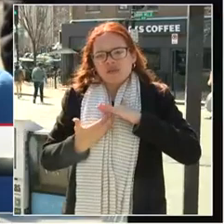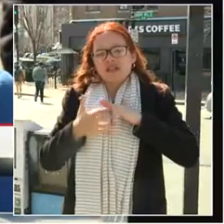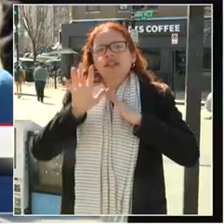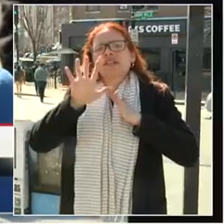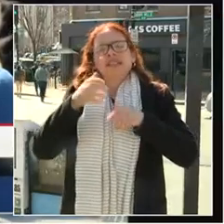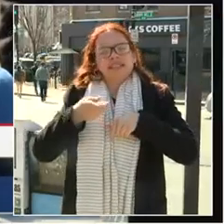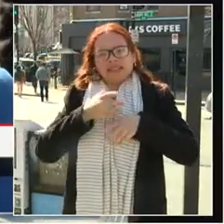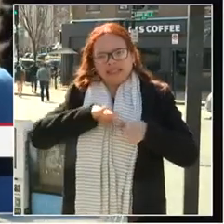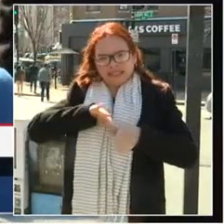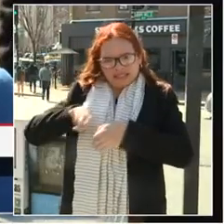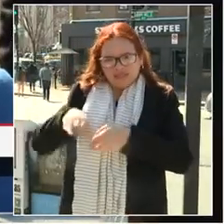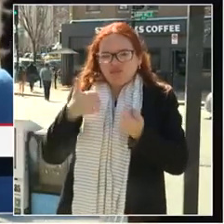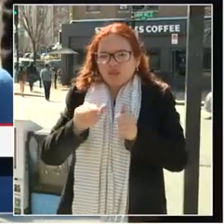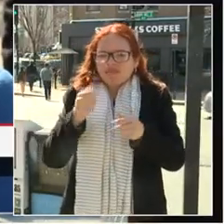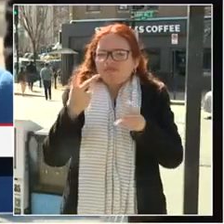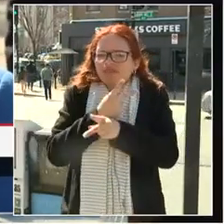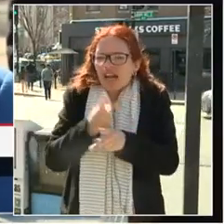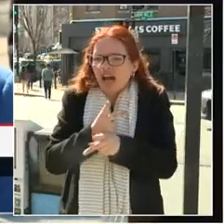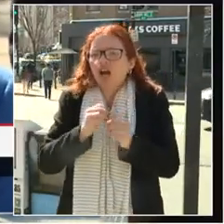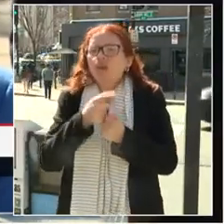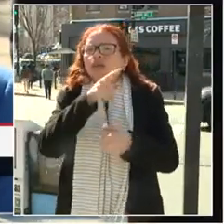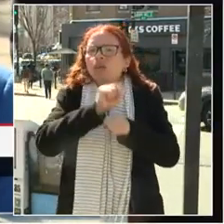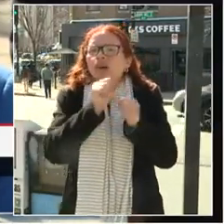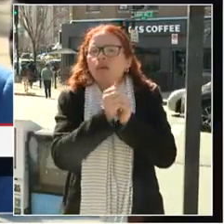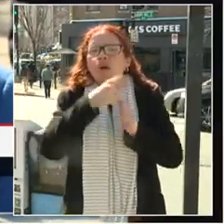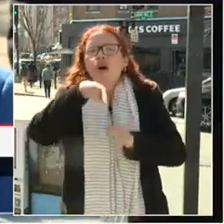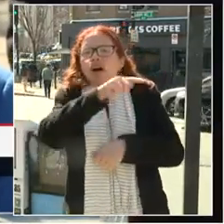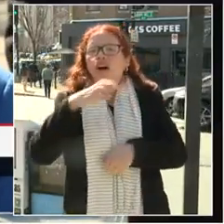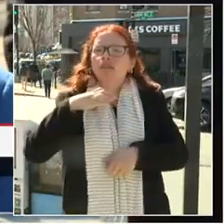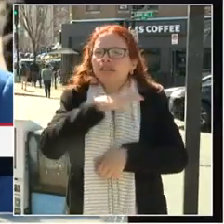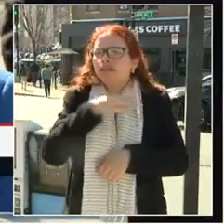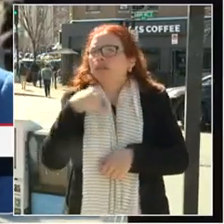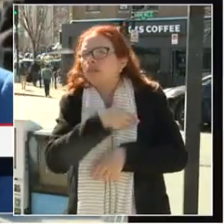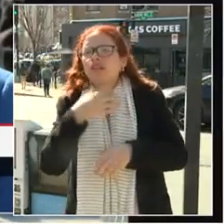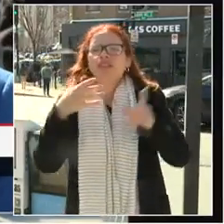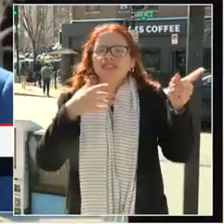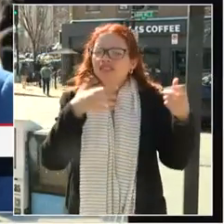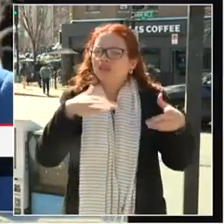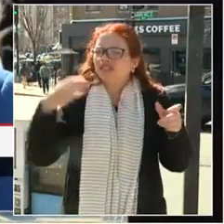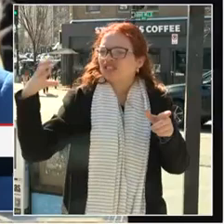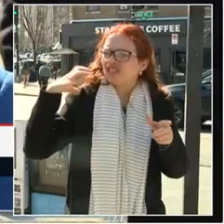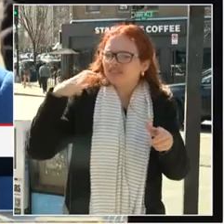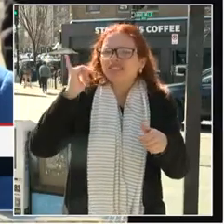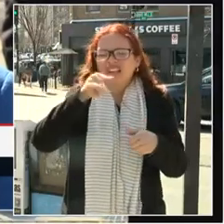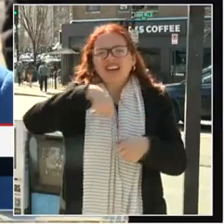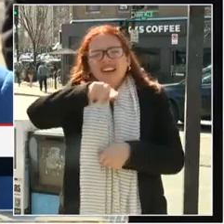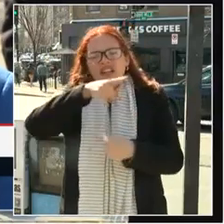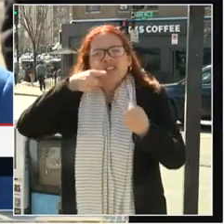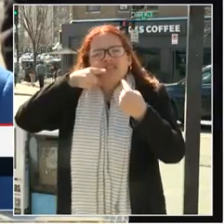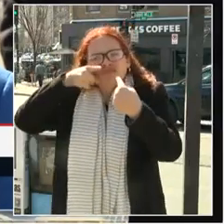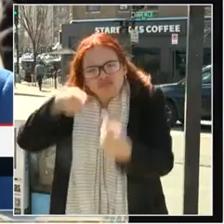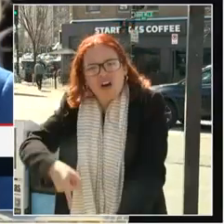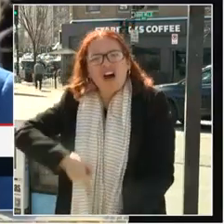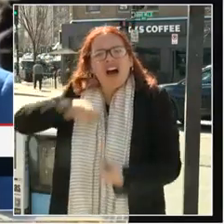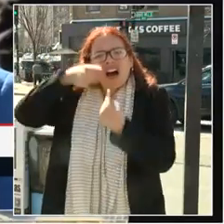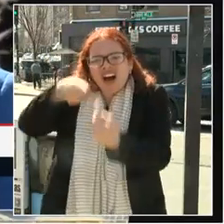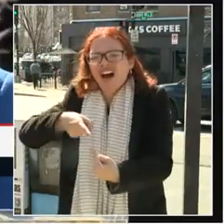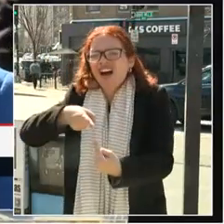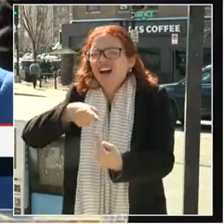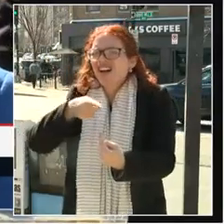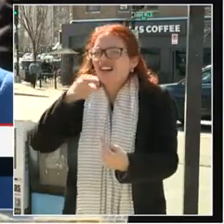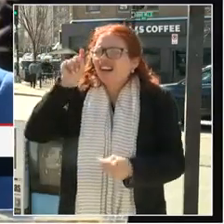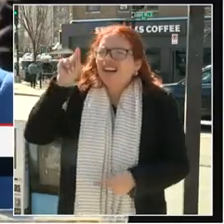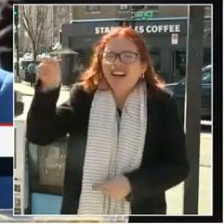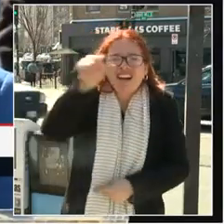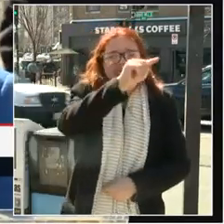here. You know, the chief's having a hard time, even though we have every officer that he and the mayor asked for funded in